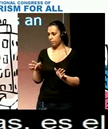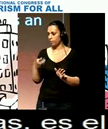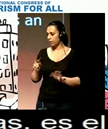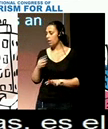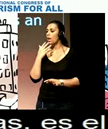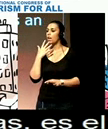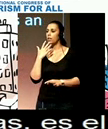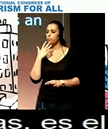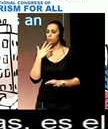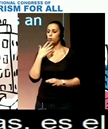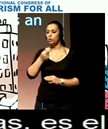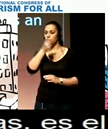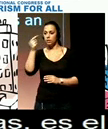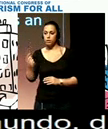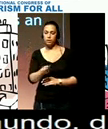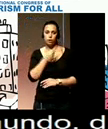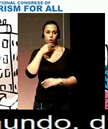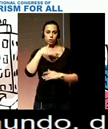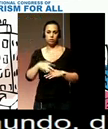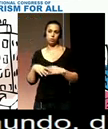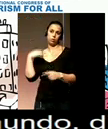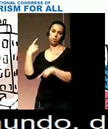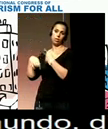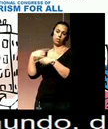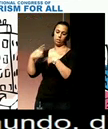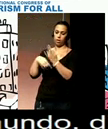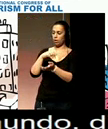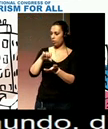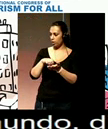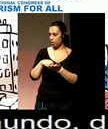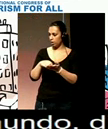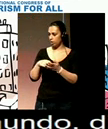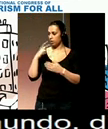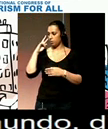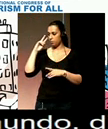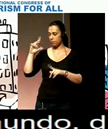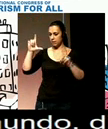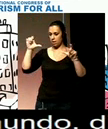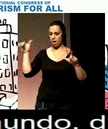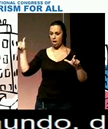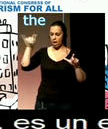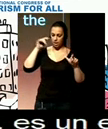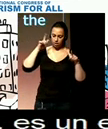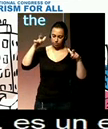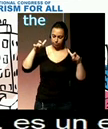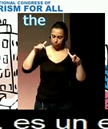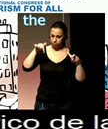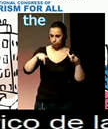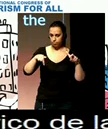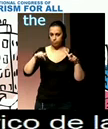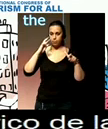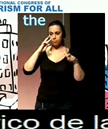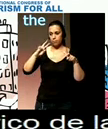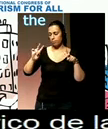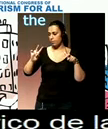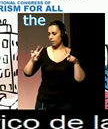city. This view from the air shows the Acropolis with the Parthenon and the old museum and